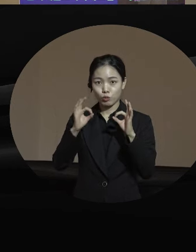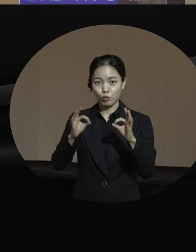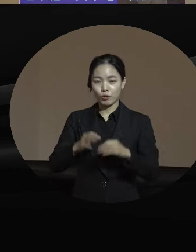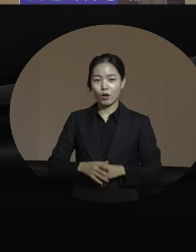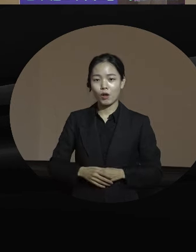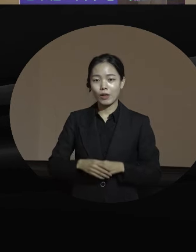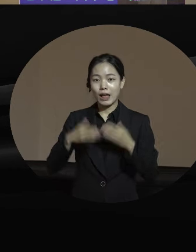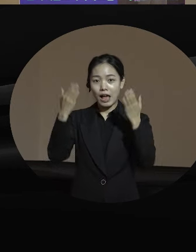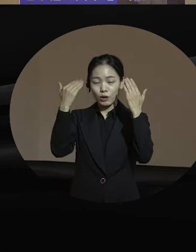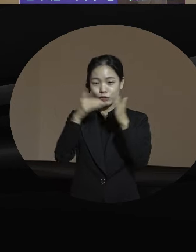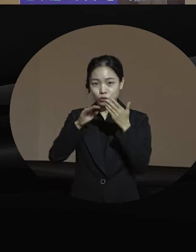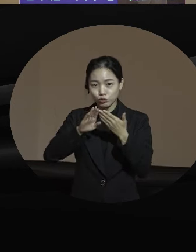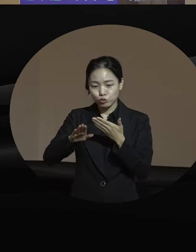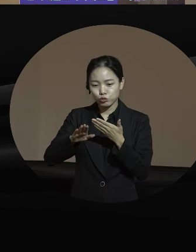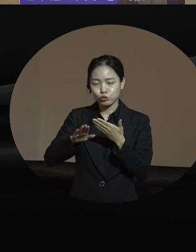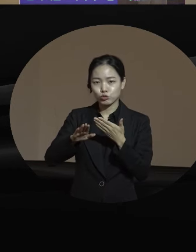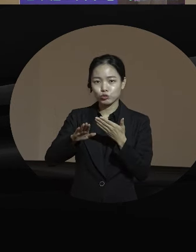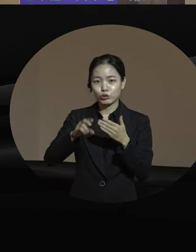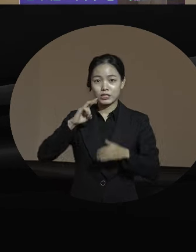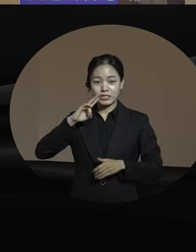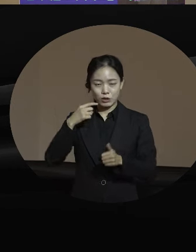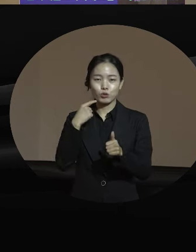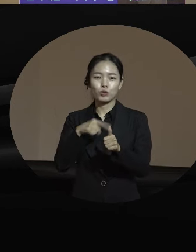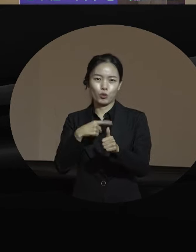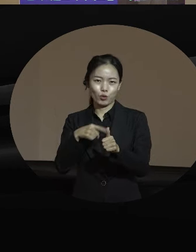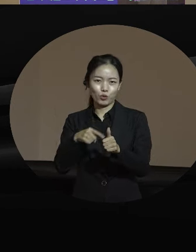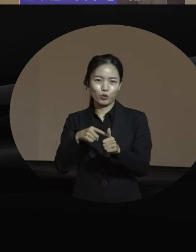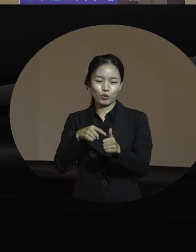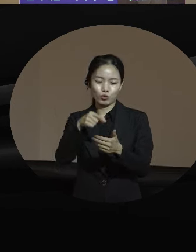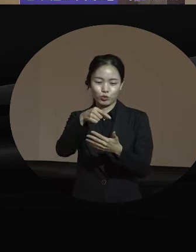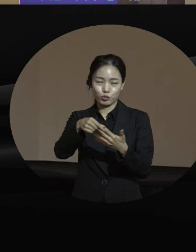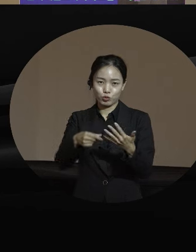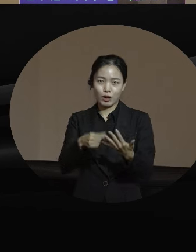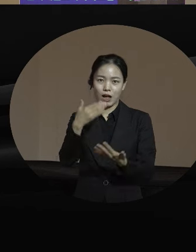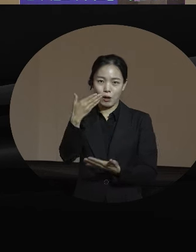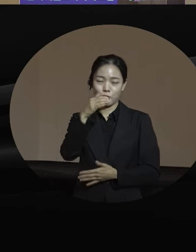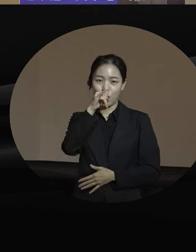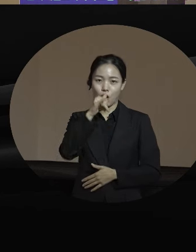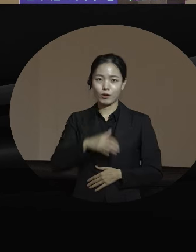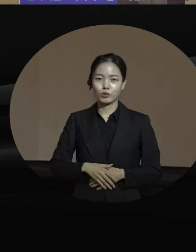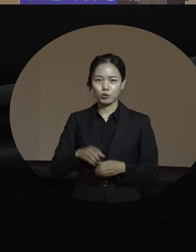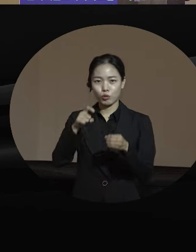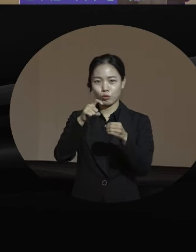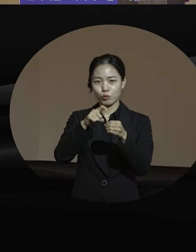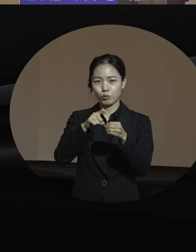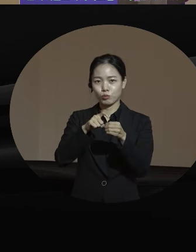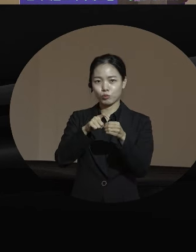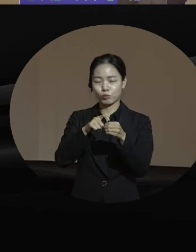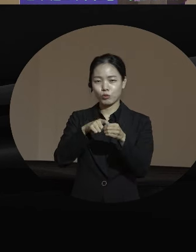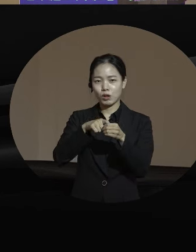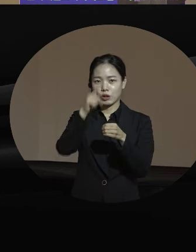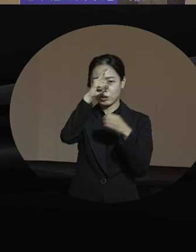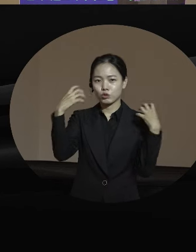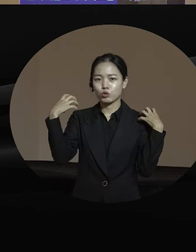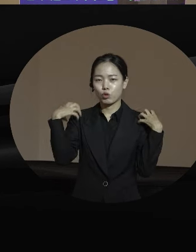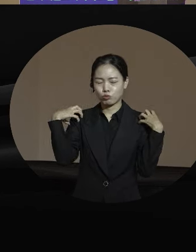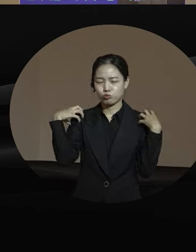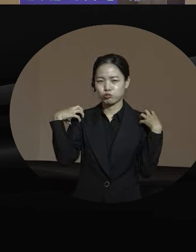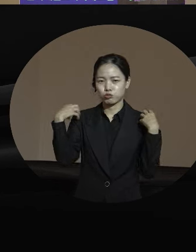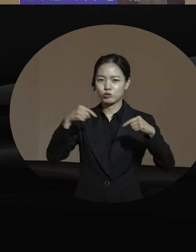is goal-oriented and tied to a national curriculum. Our goal is to reform the